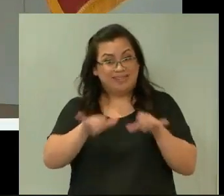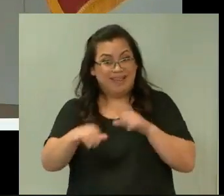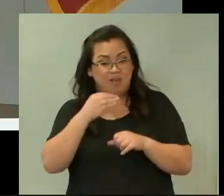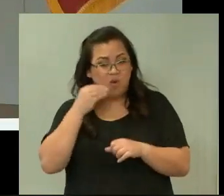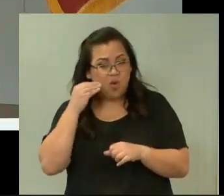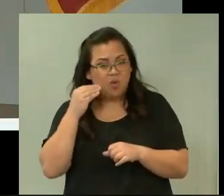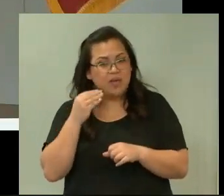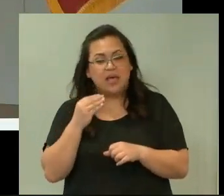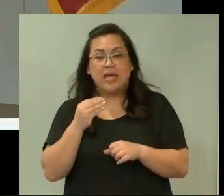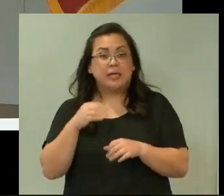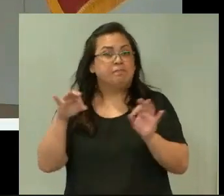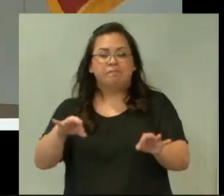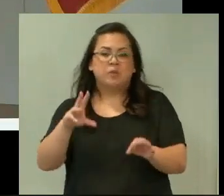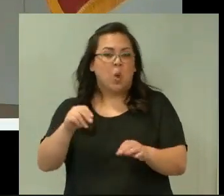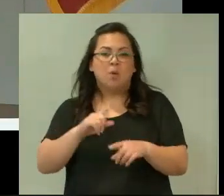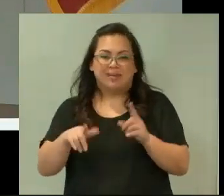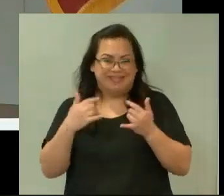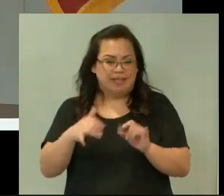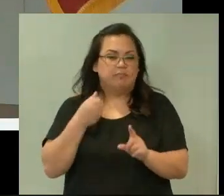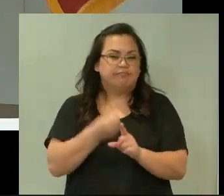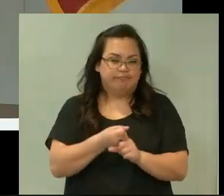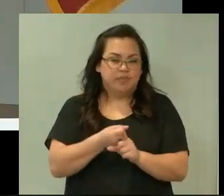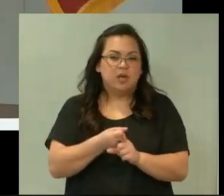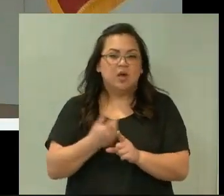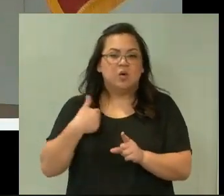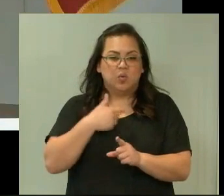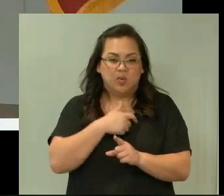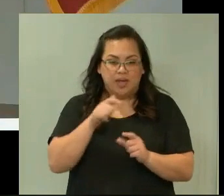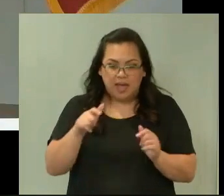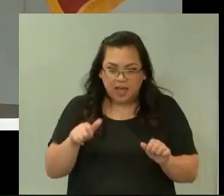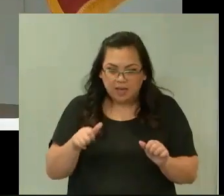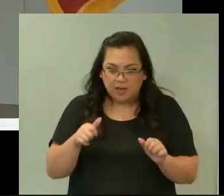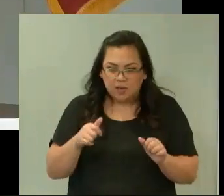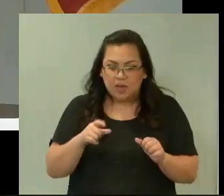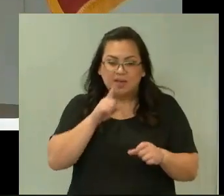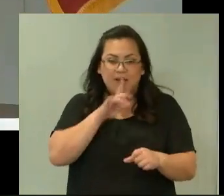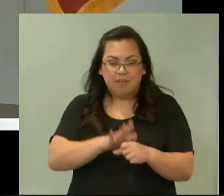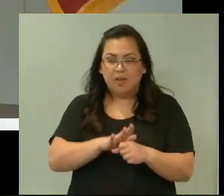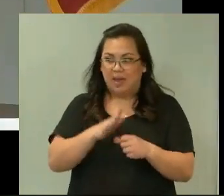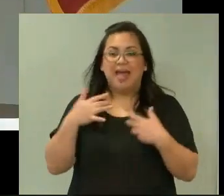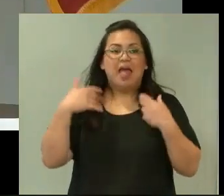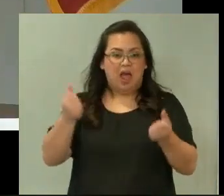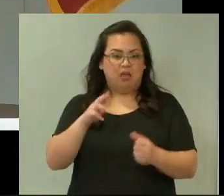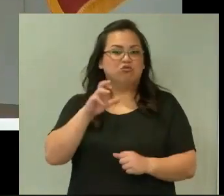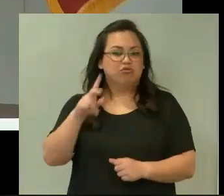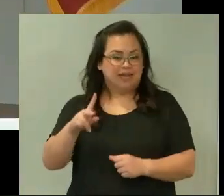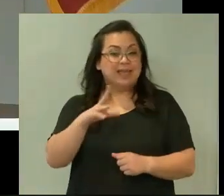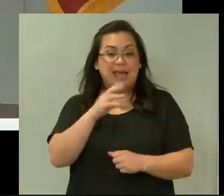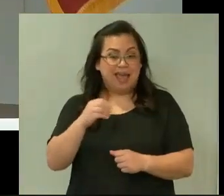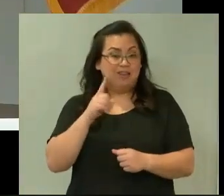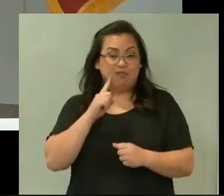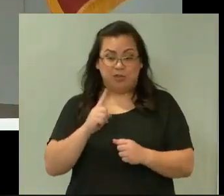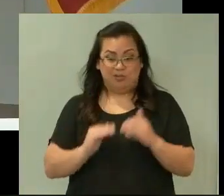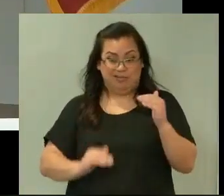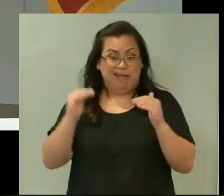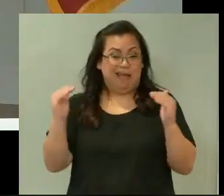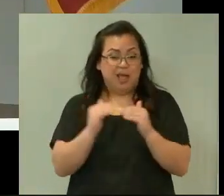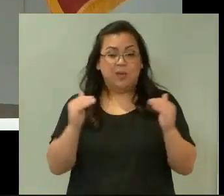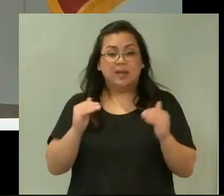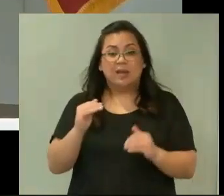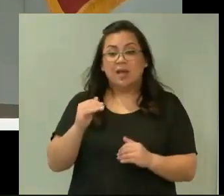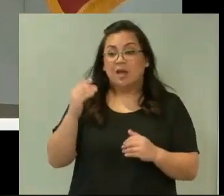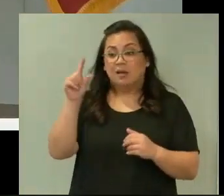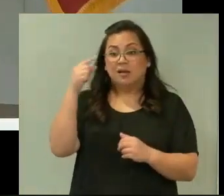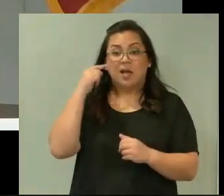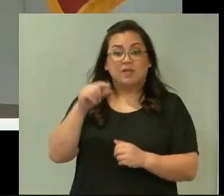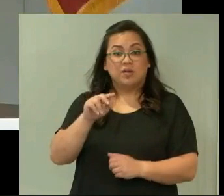California must be guided by health risk and a commitment to equity. You have heard Governor Newsom